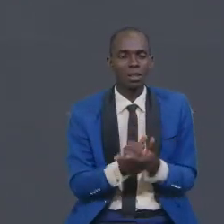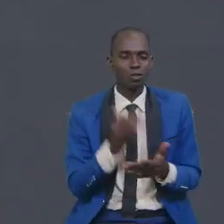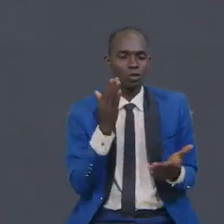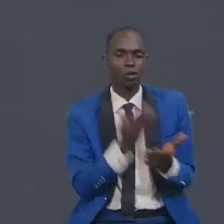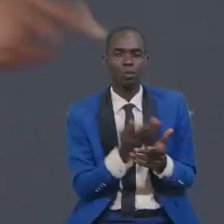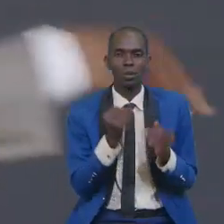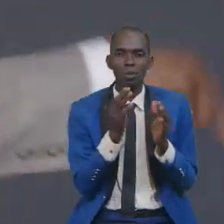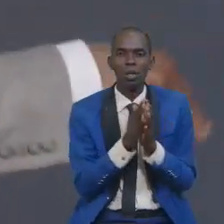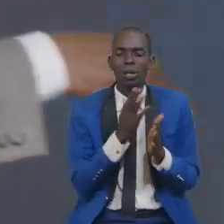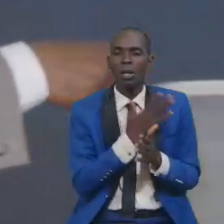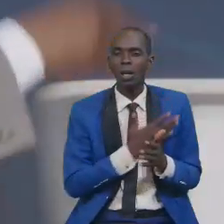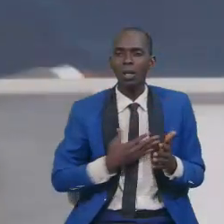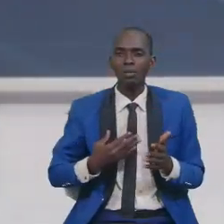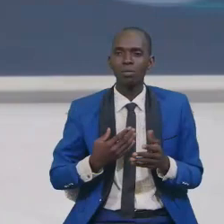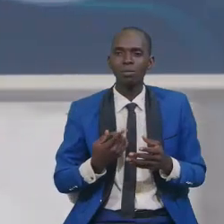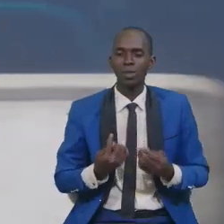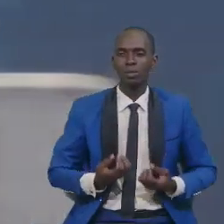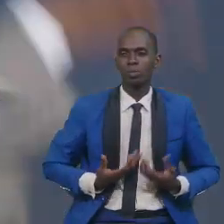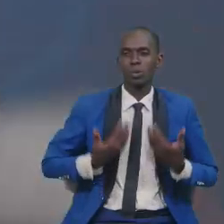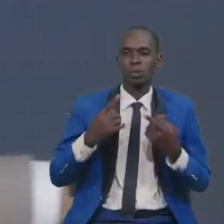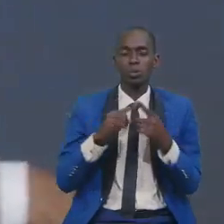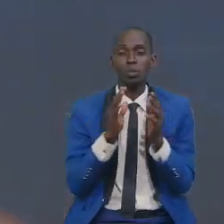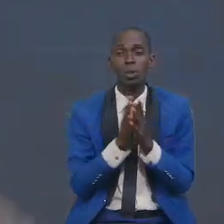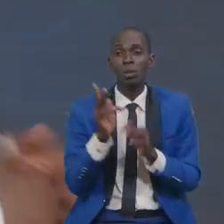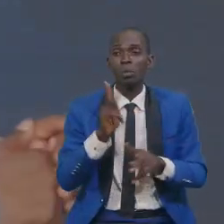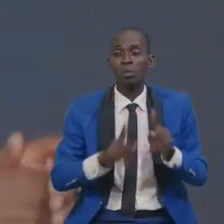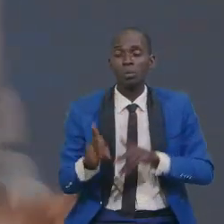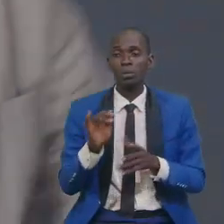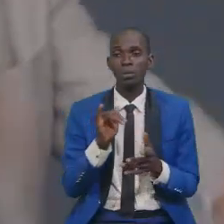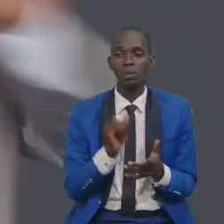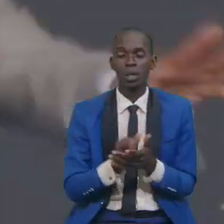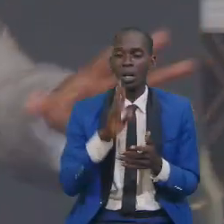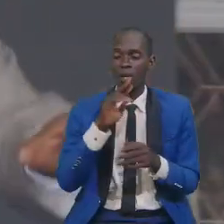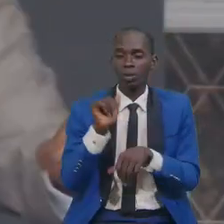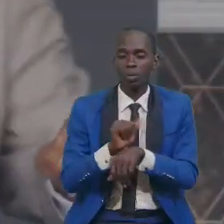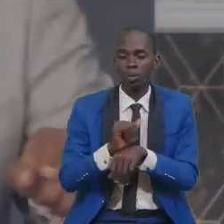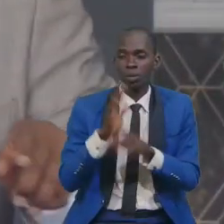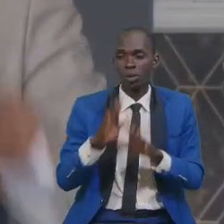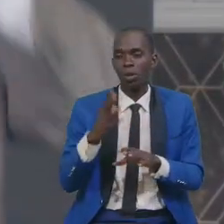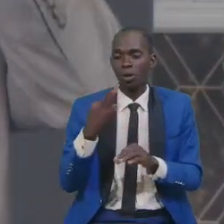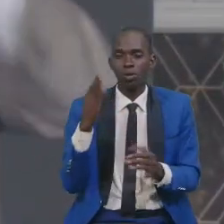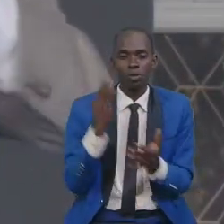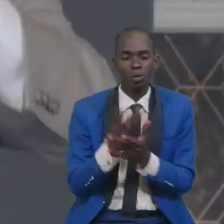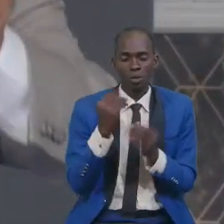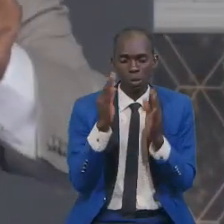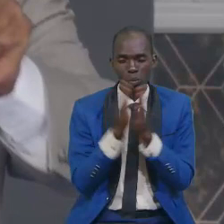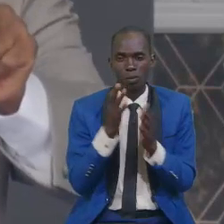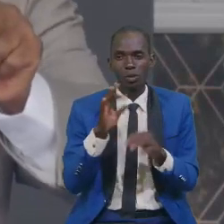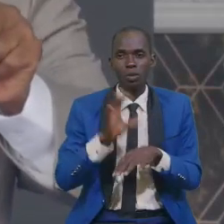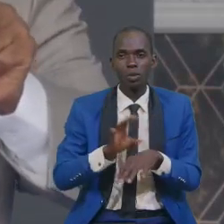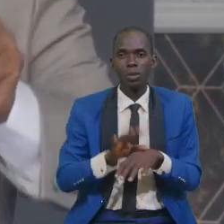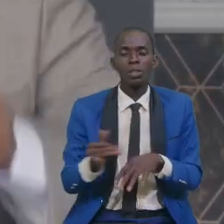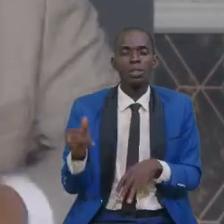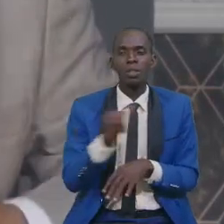the passion to pray those people who are the ages of stopping you know the prayer of the church they are the